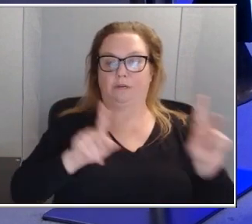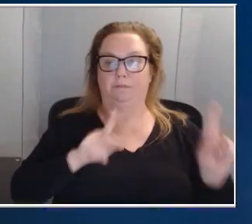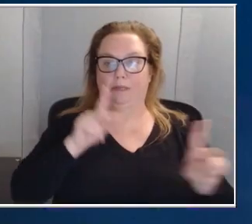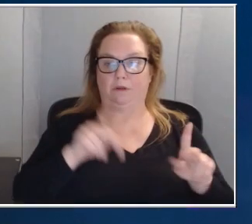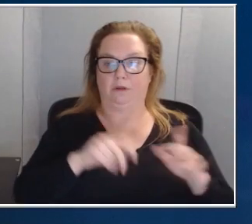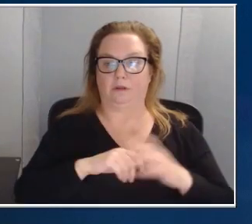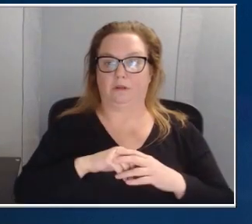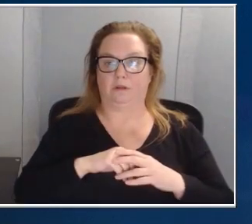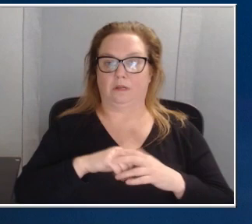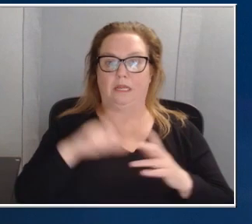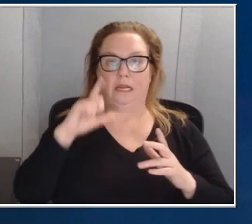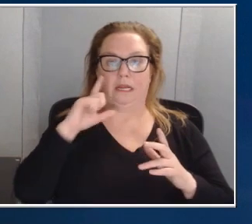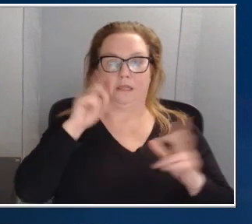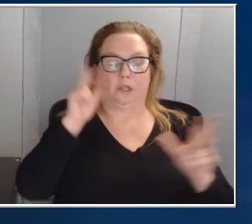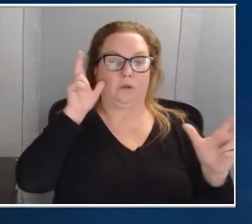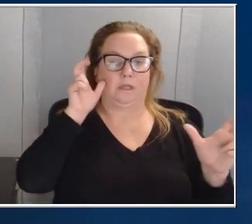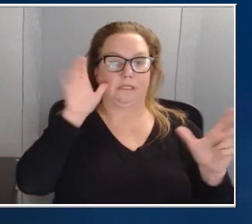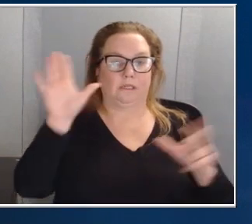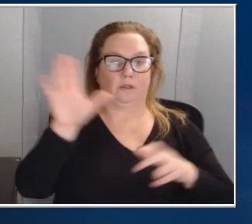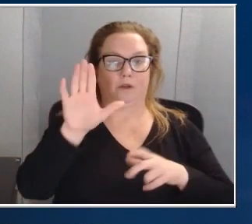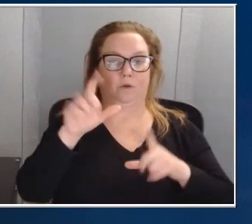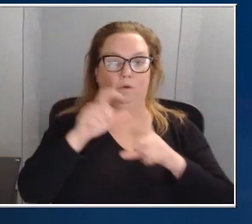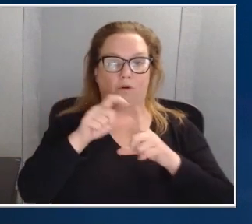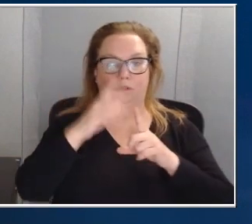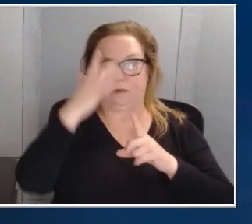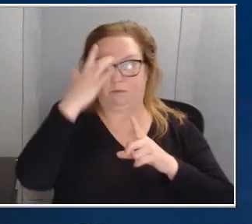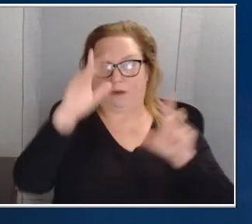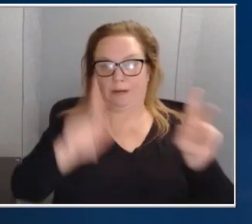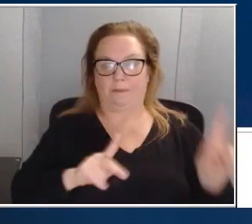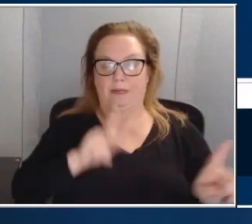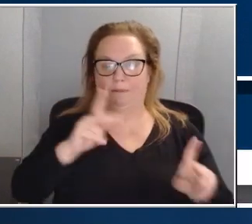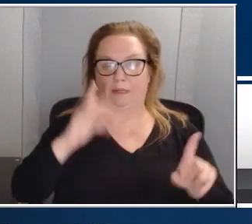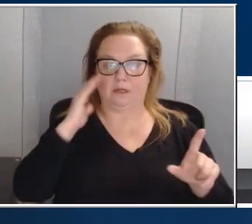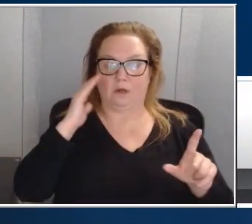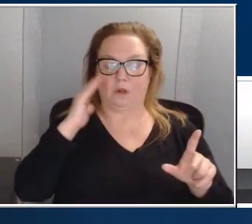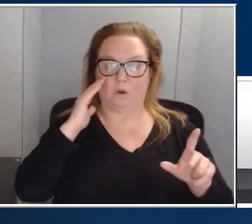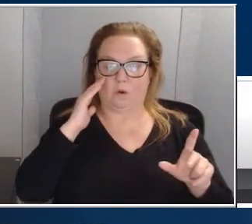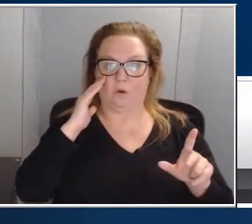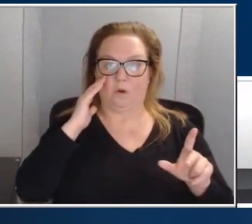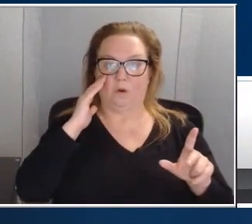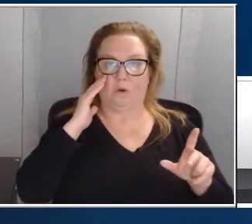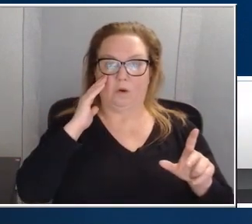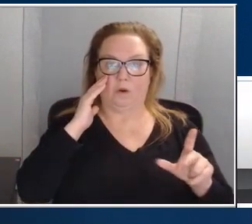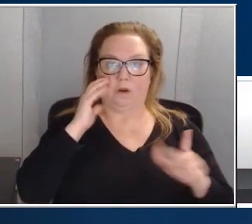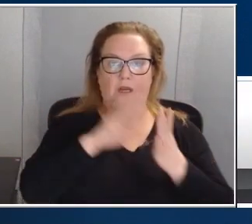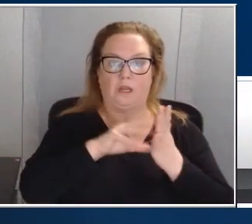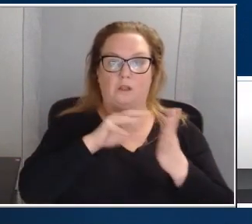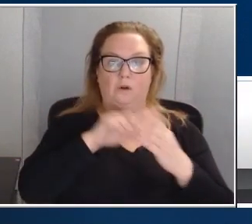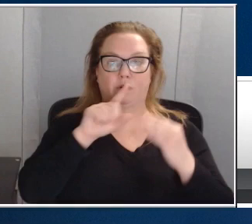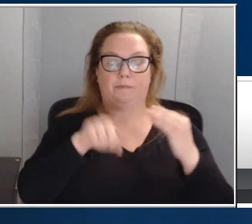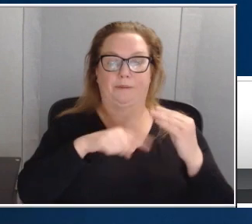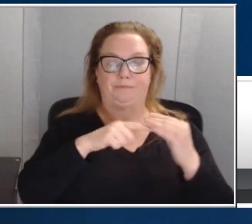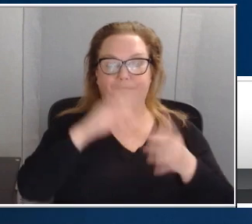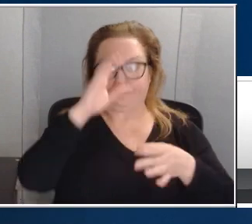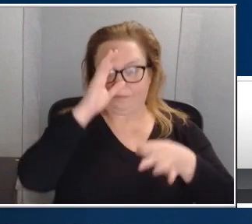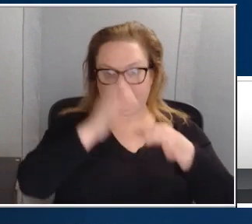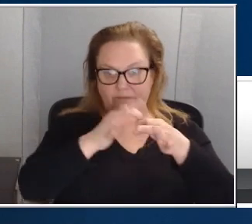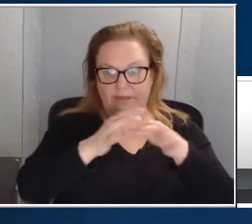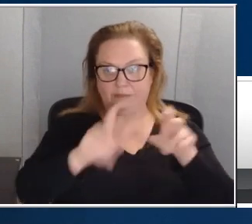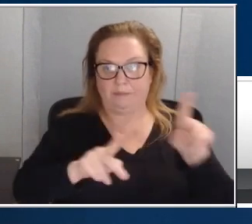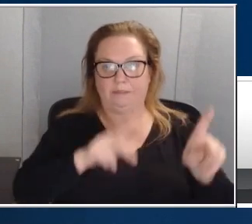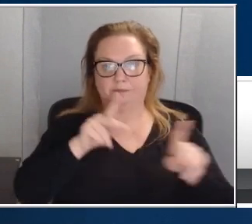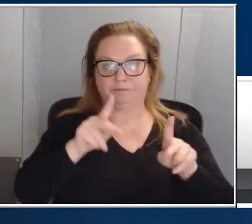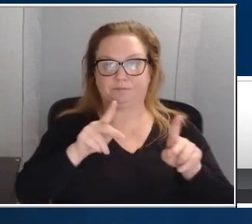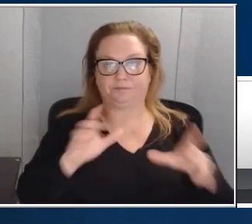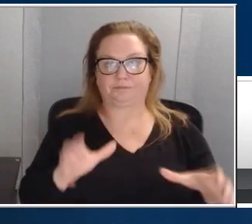And I think you can listen to the words of good, bright people and know that when you take that and you learn a little bit about having faith in people, you combine